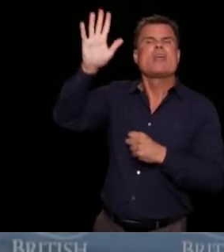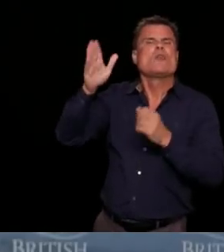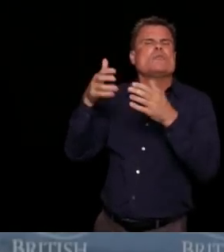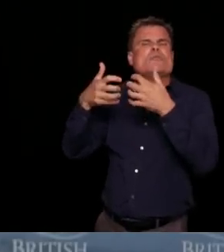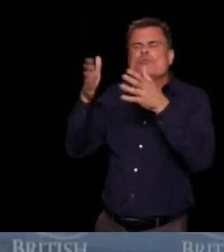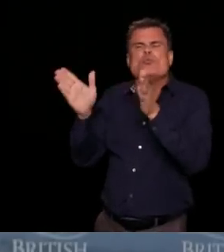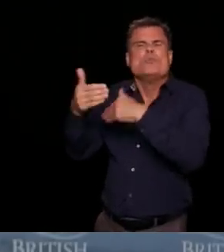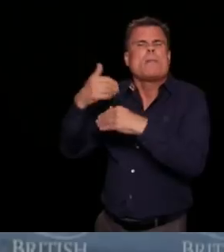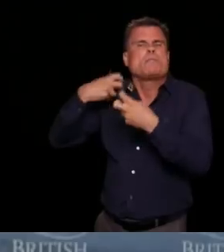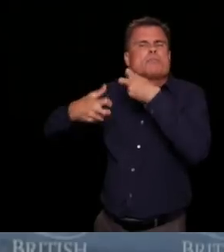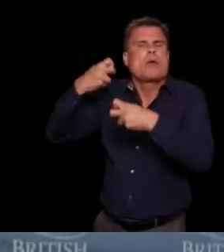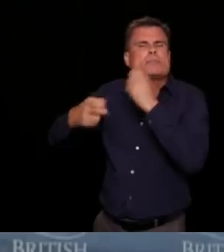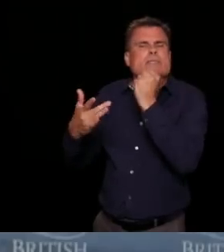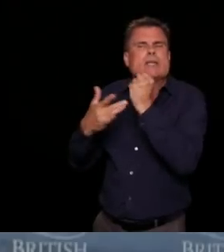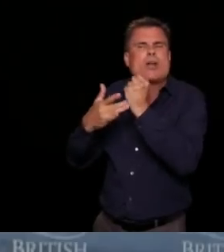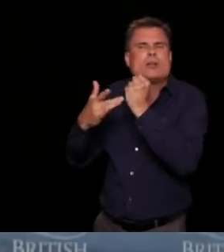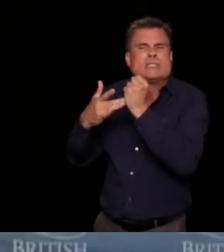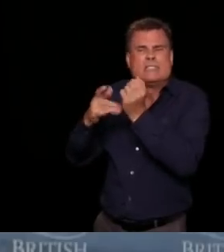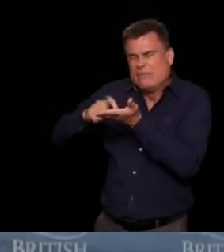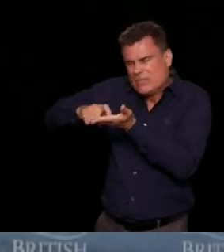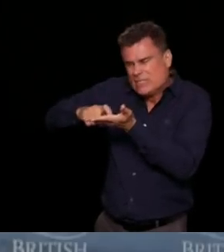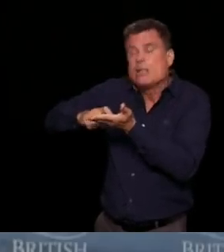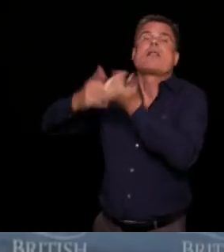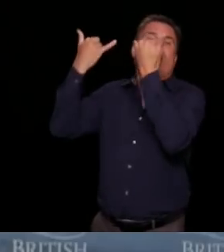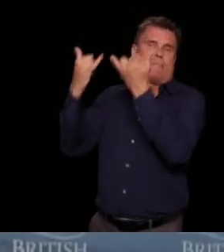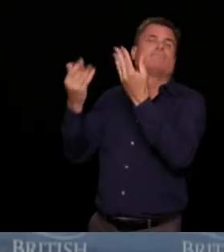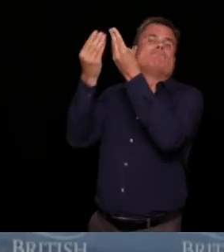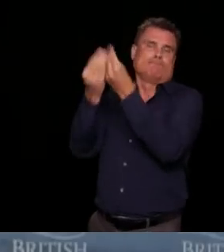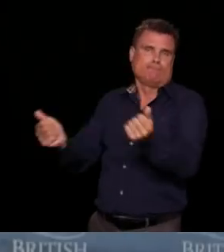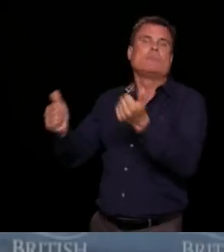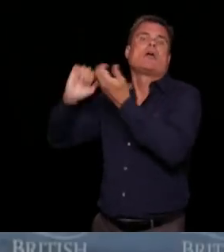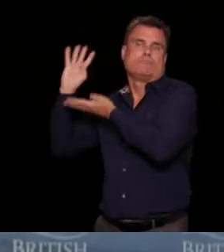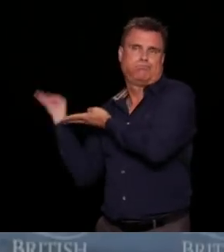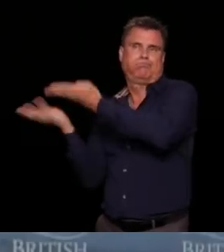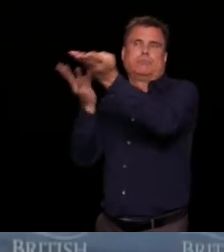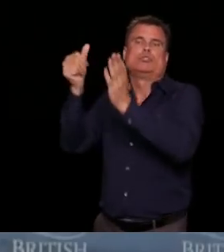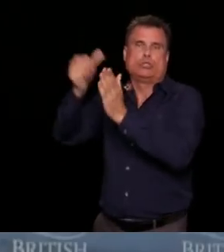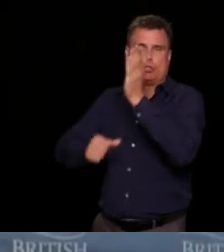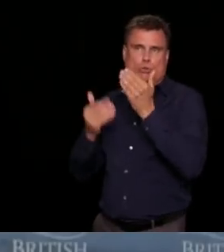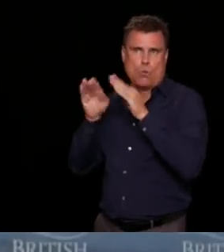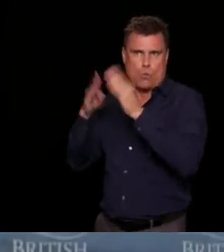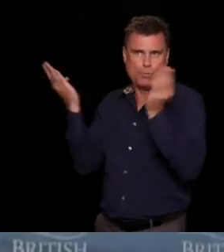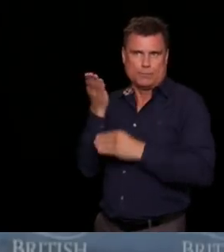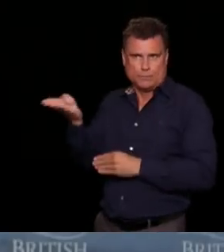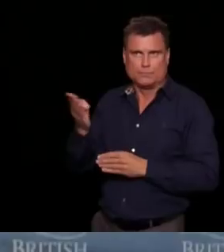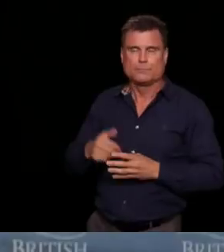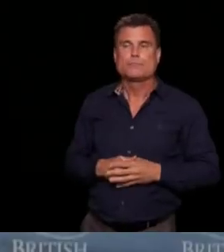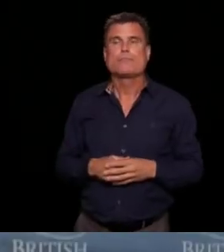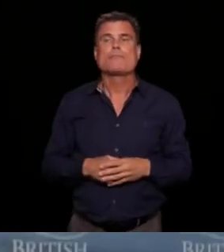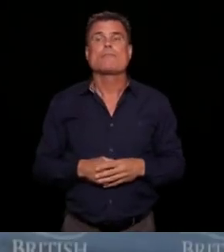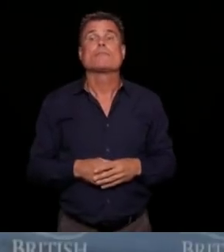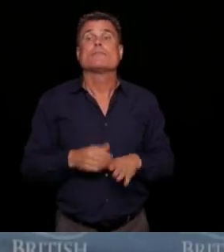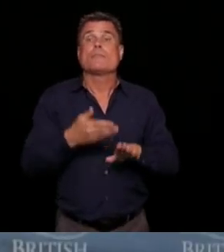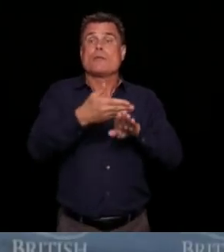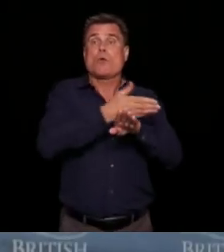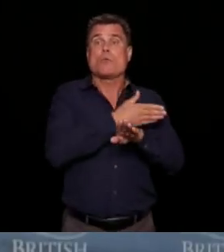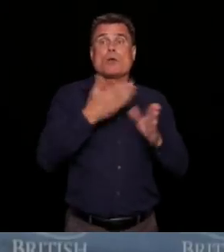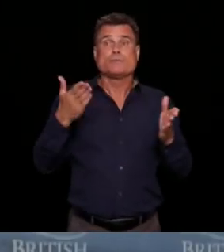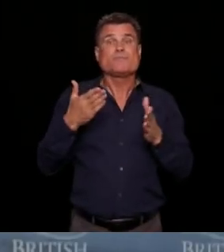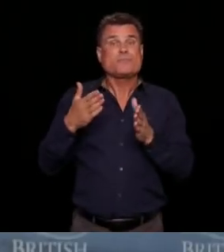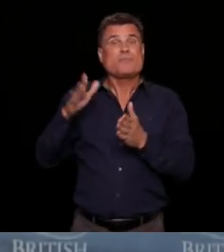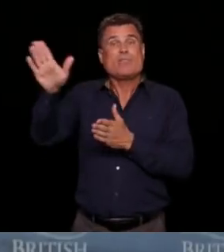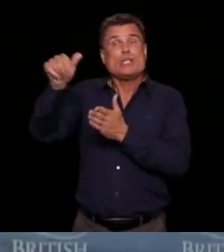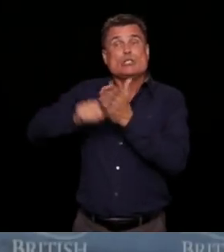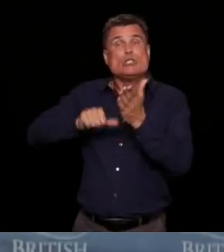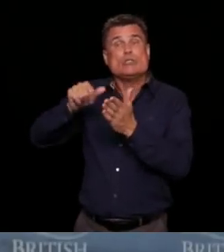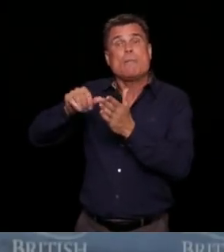When we postponed surgeries, we made a commitment to patients that you are not forgotten. From ophthalmology to orthopedics